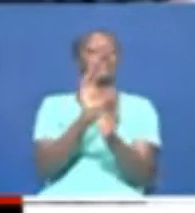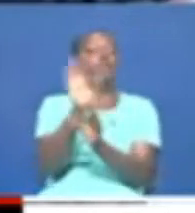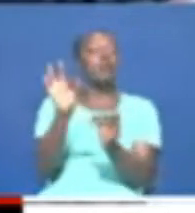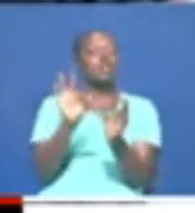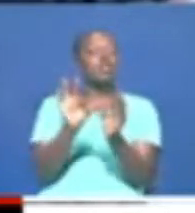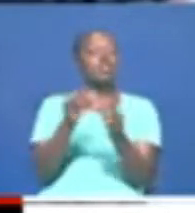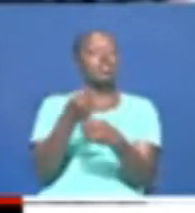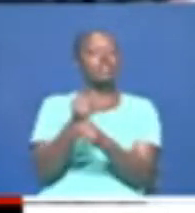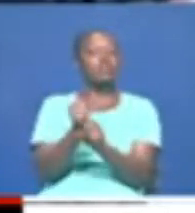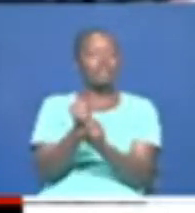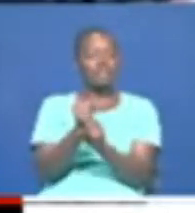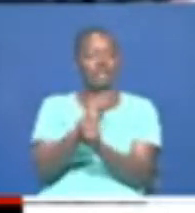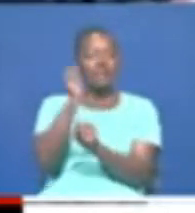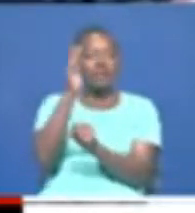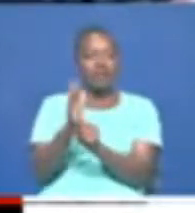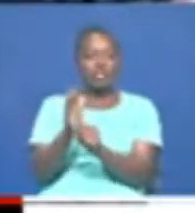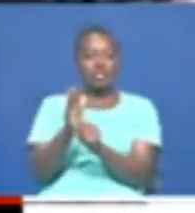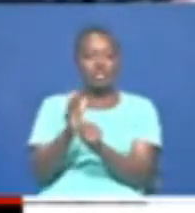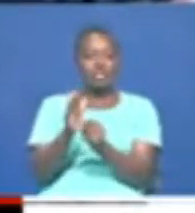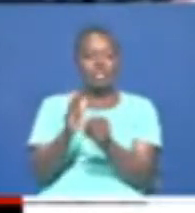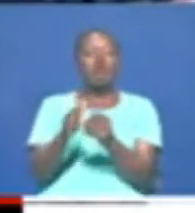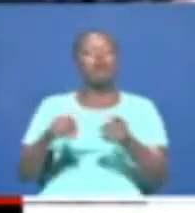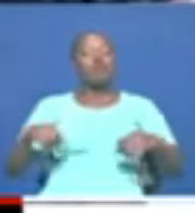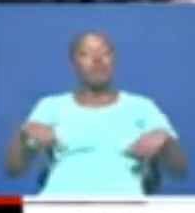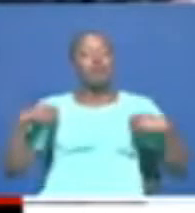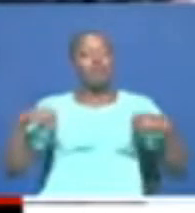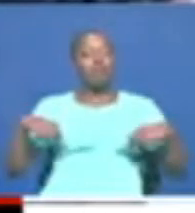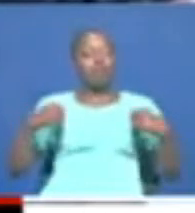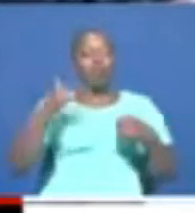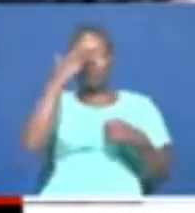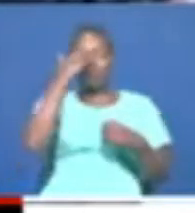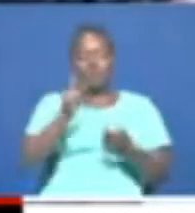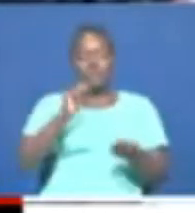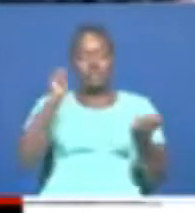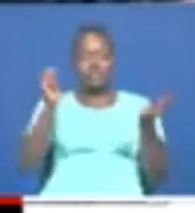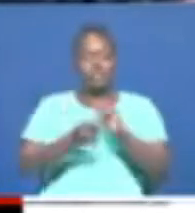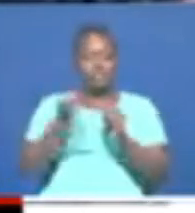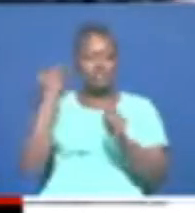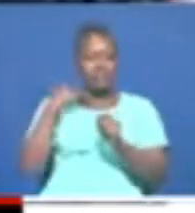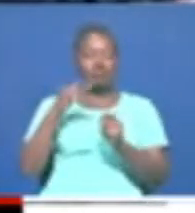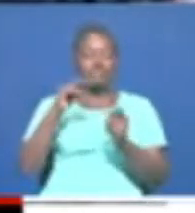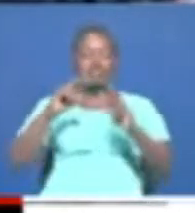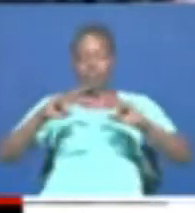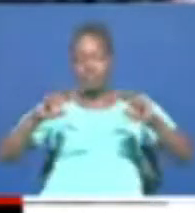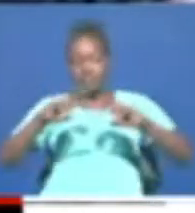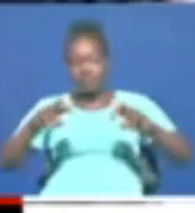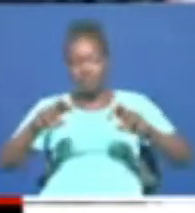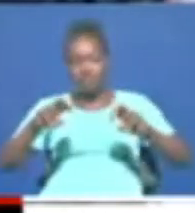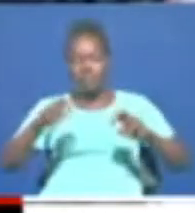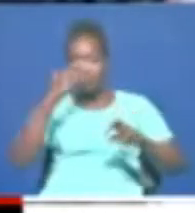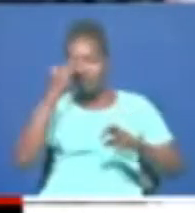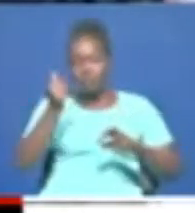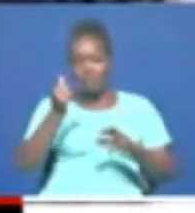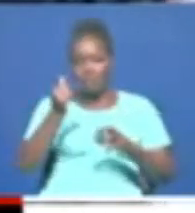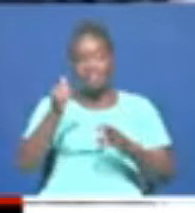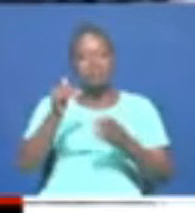make Kenyans even much more proud because of the turnaround time in investigations, because the song about sending